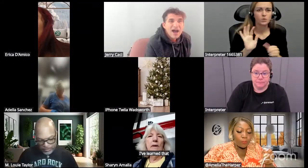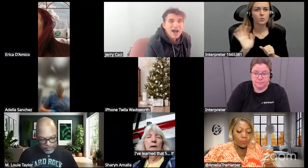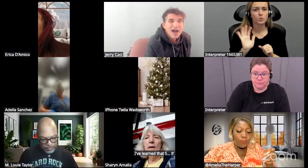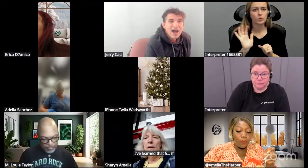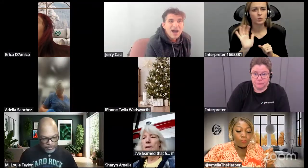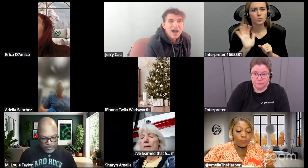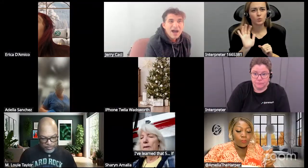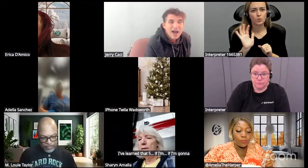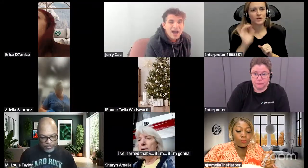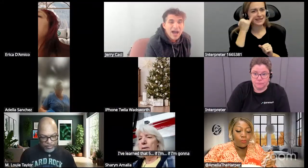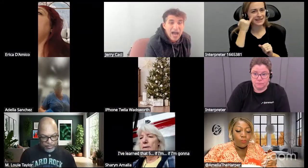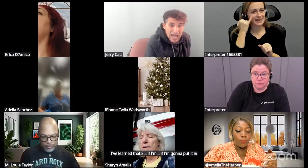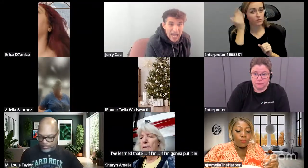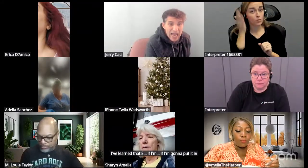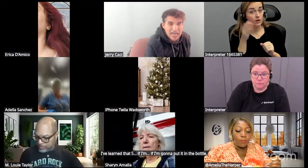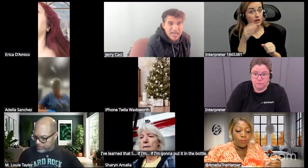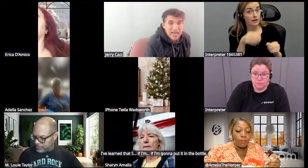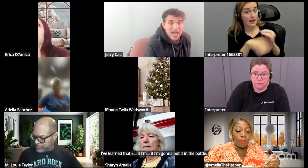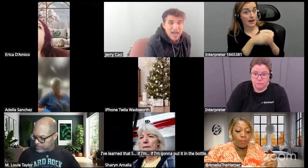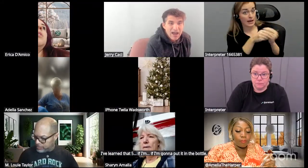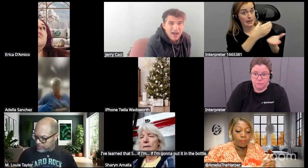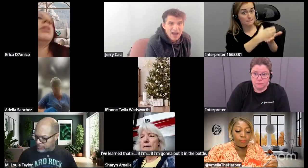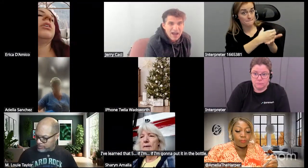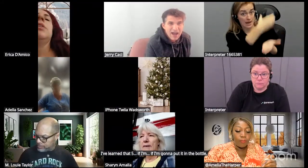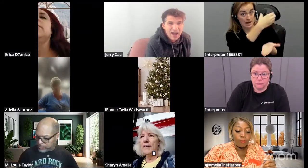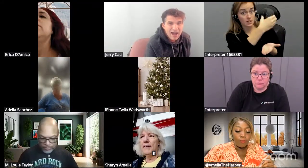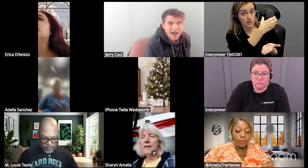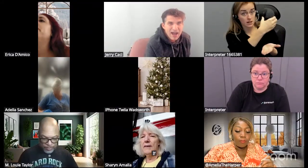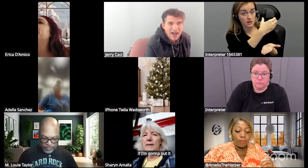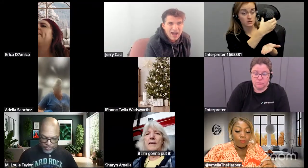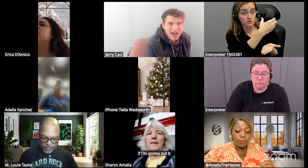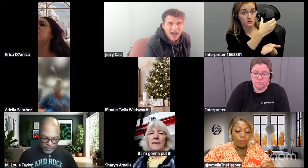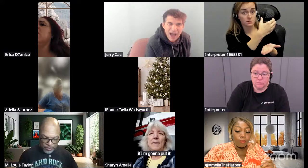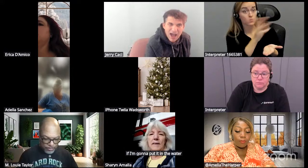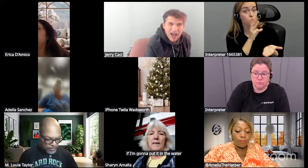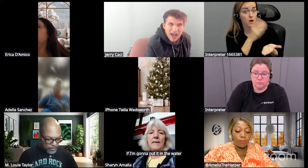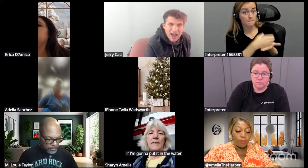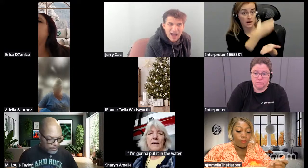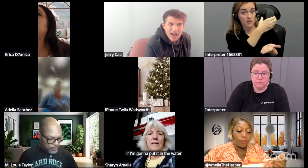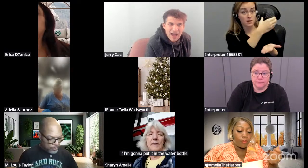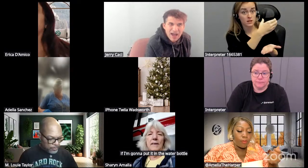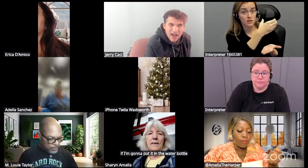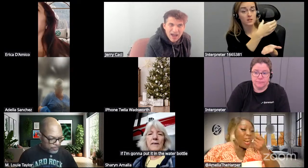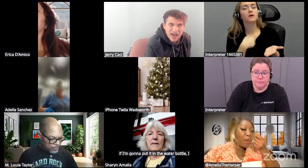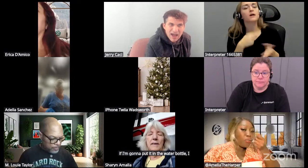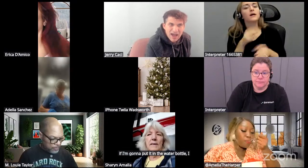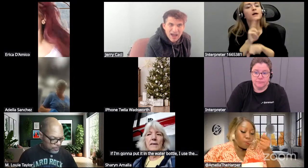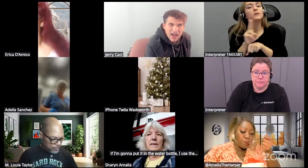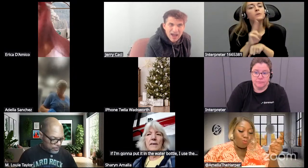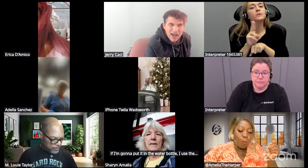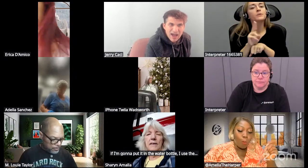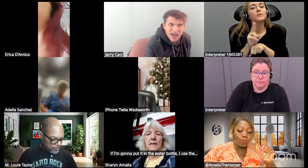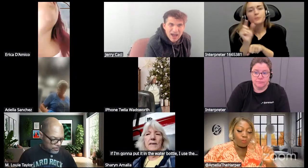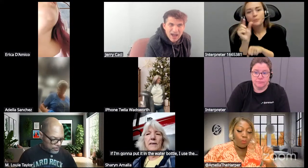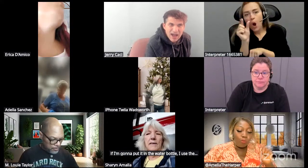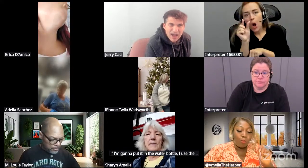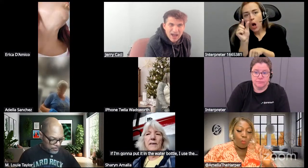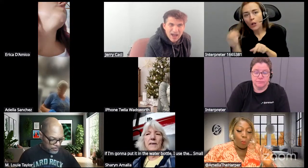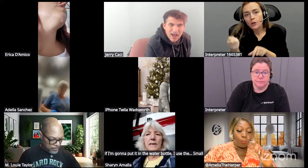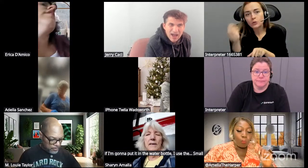I'm gonna put it in the bottle, if I'm gonna put it in the water bottle, I use the small